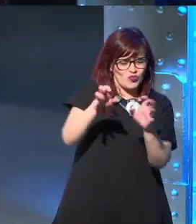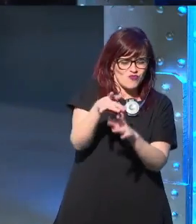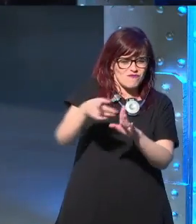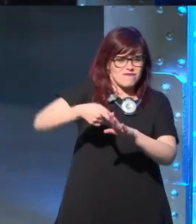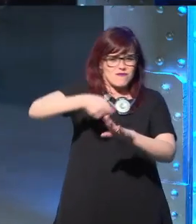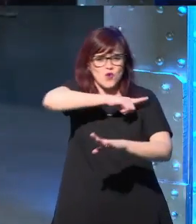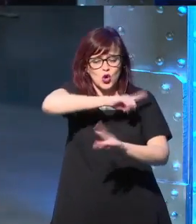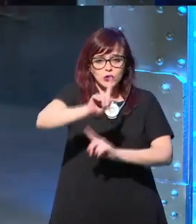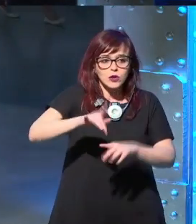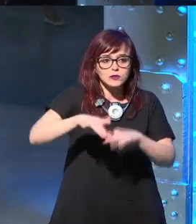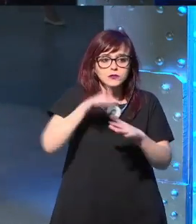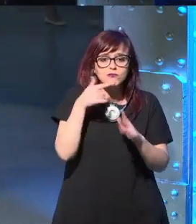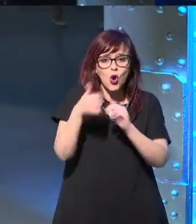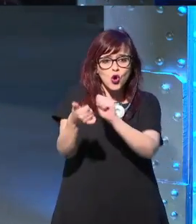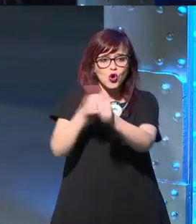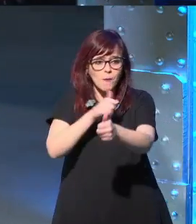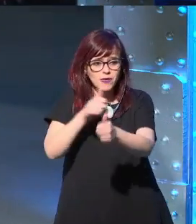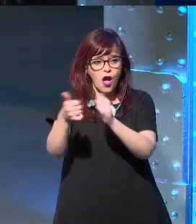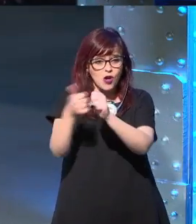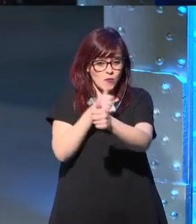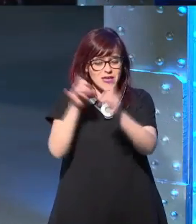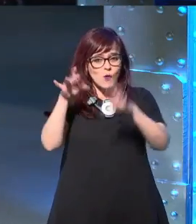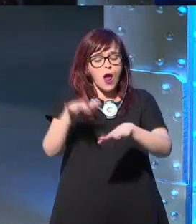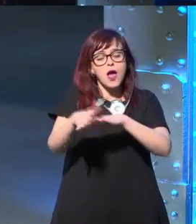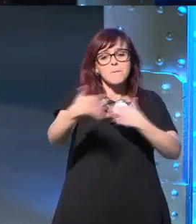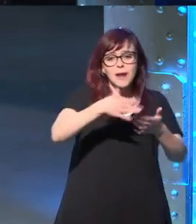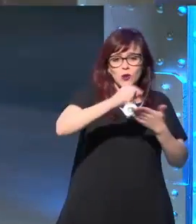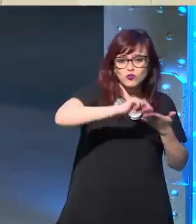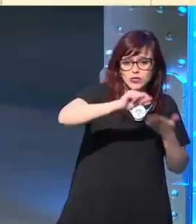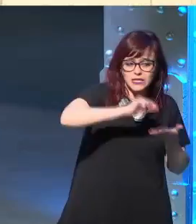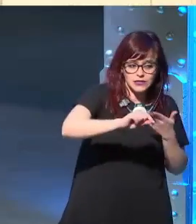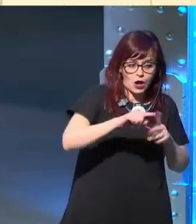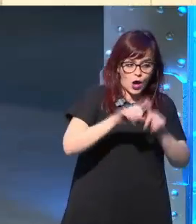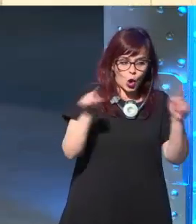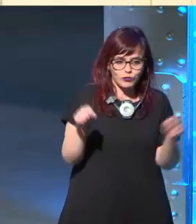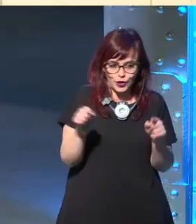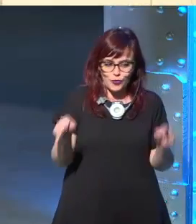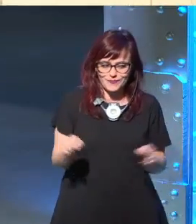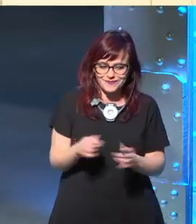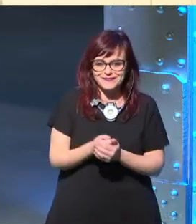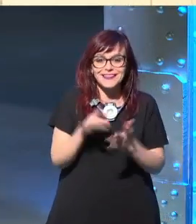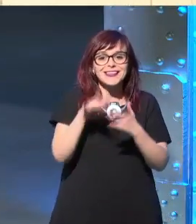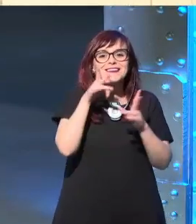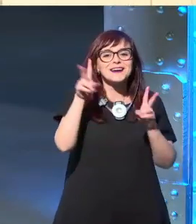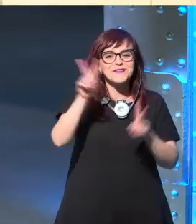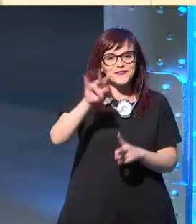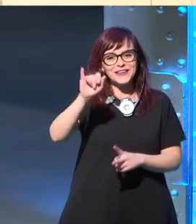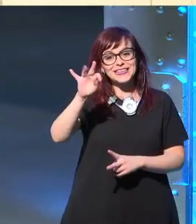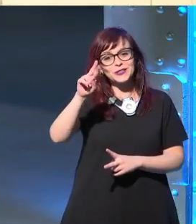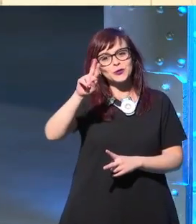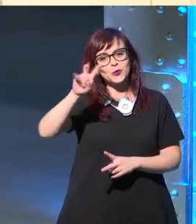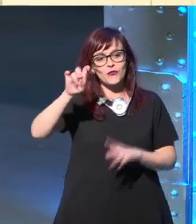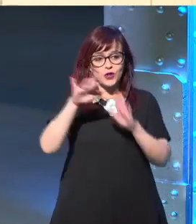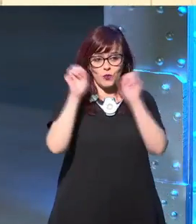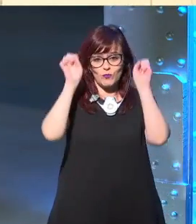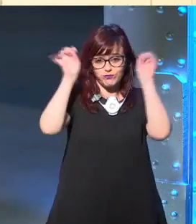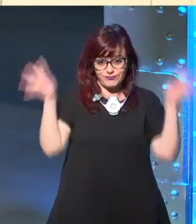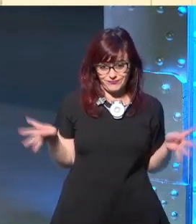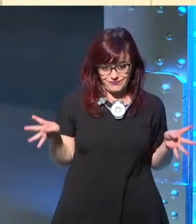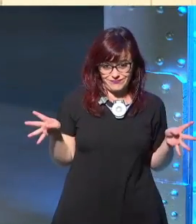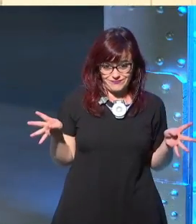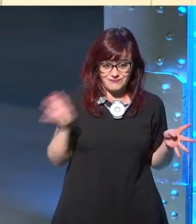one of the copies of the manuscript of Vitruvius. So Leonardo and his friends all together, people think that Leonardo does